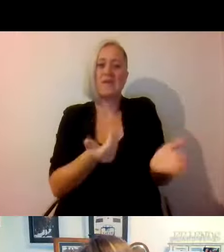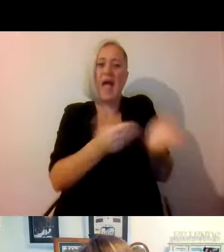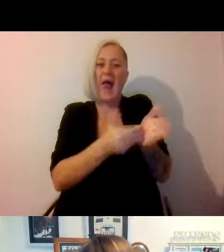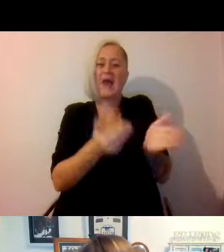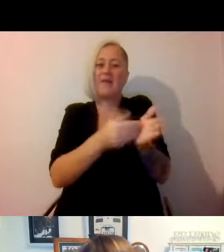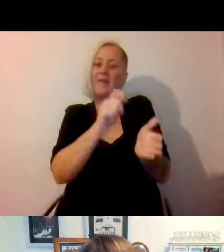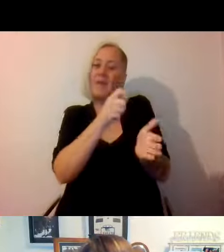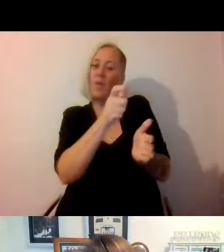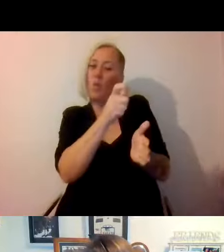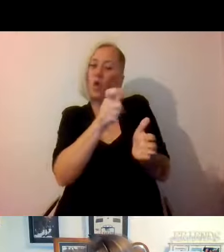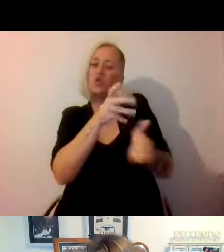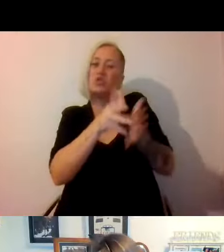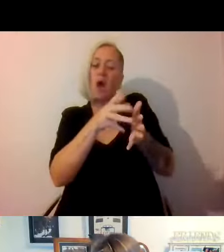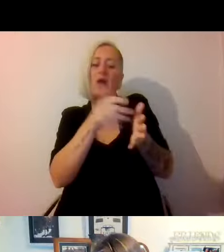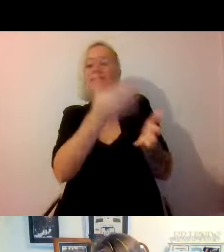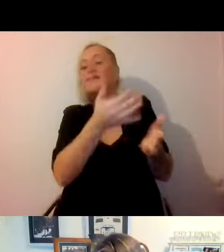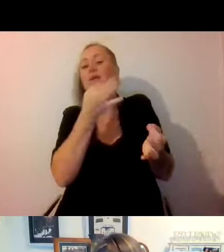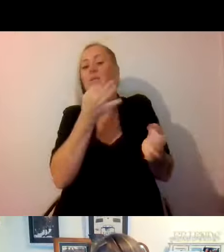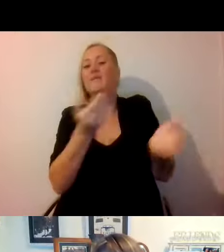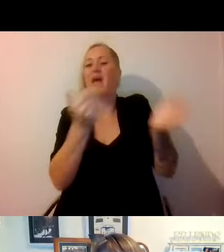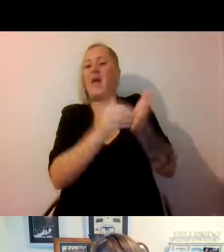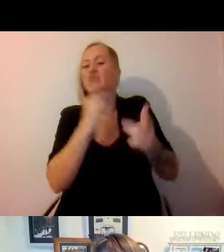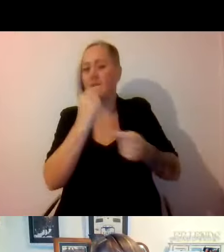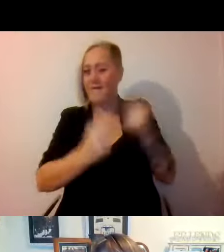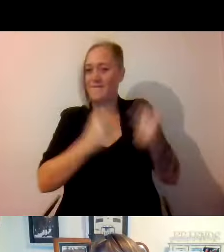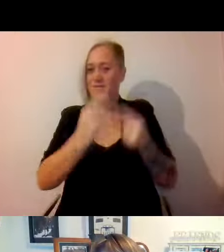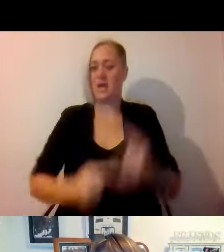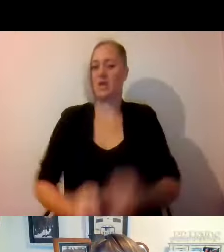that additional information.